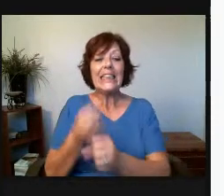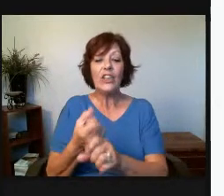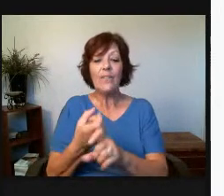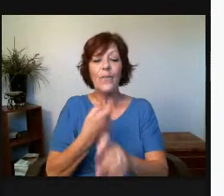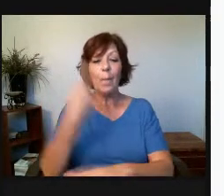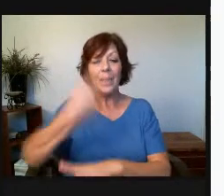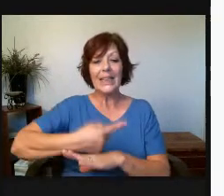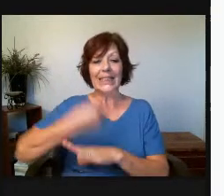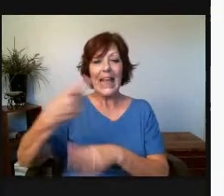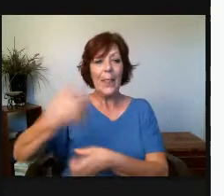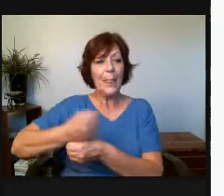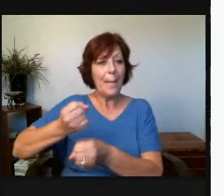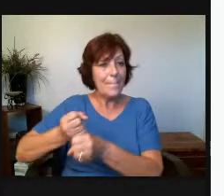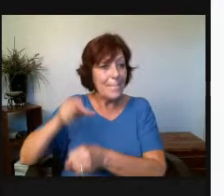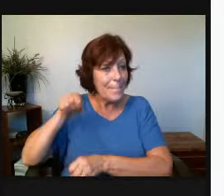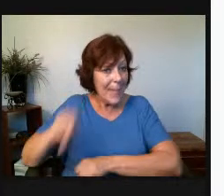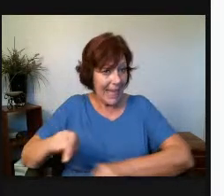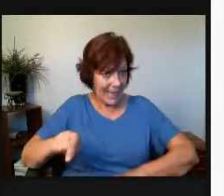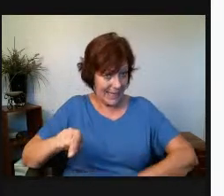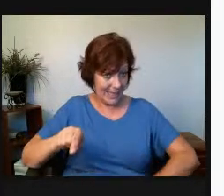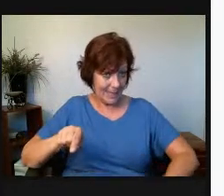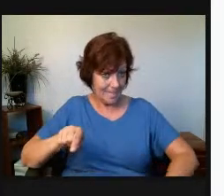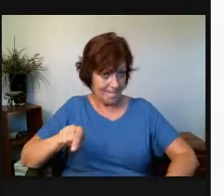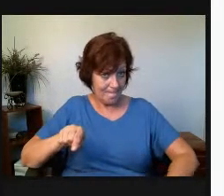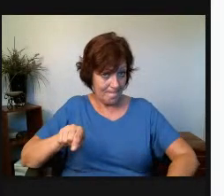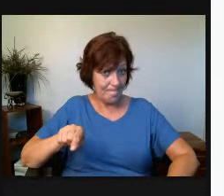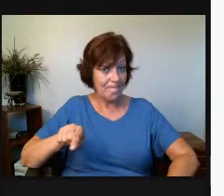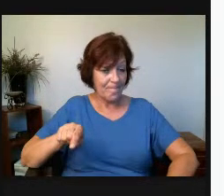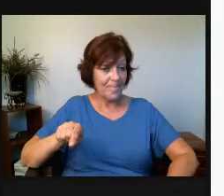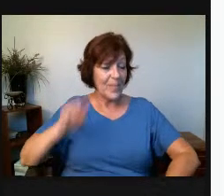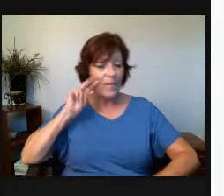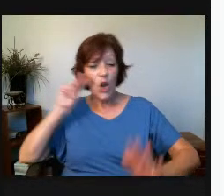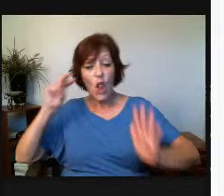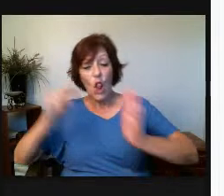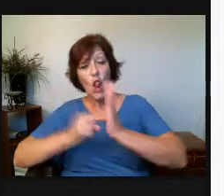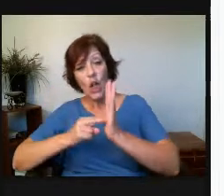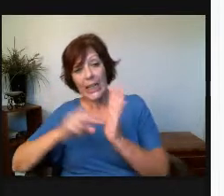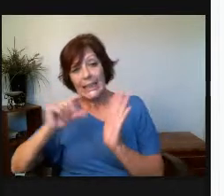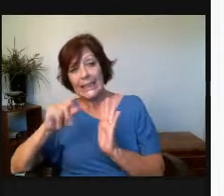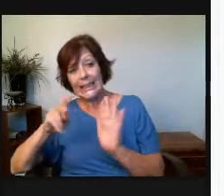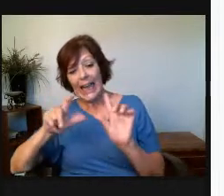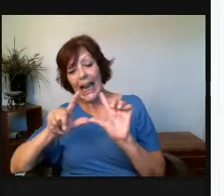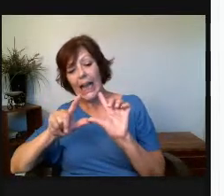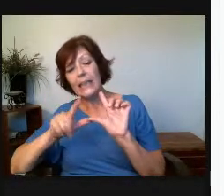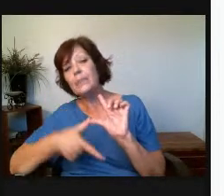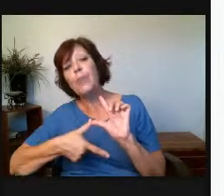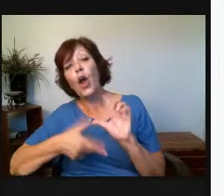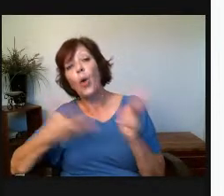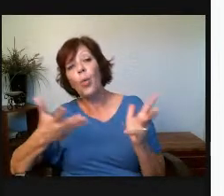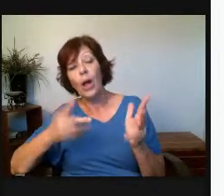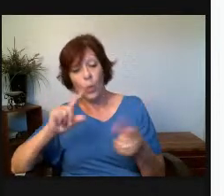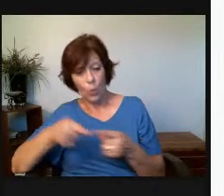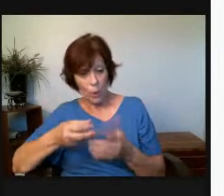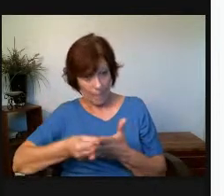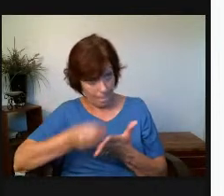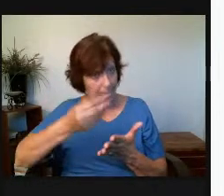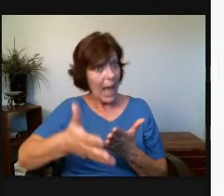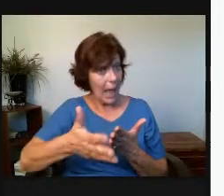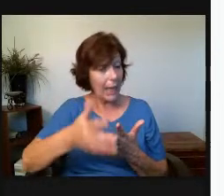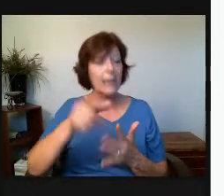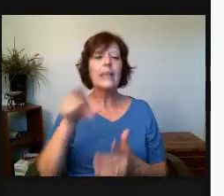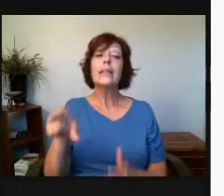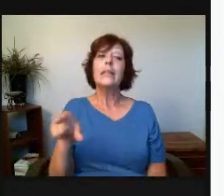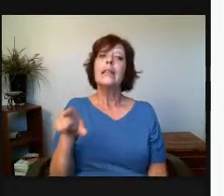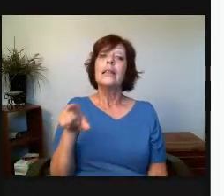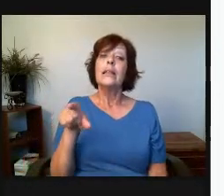the date that smoke detector was created and that battery was put in. So when you go to buy one, and by the way, this is a good